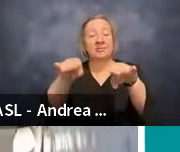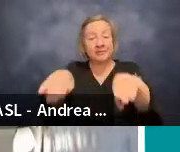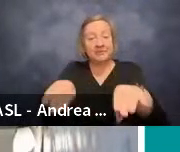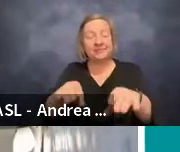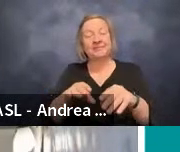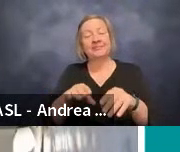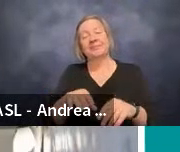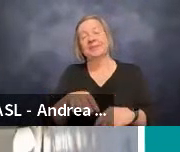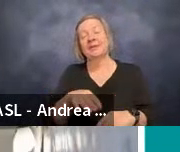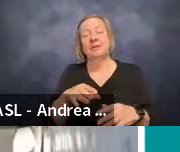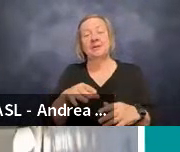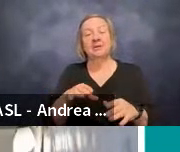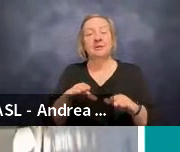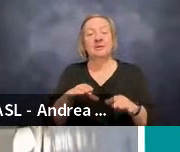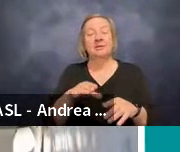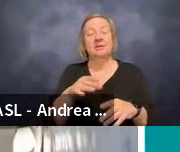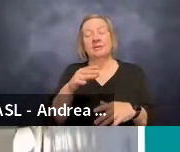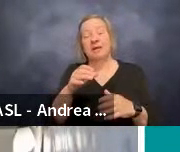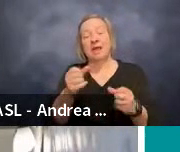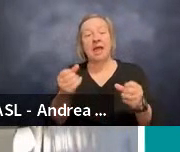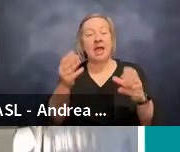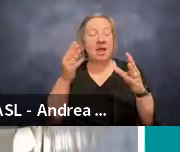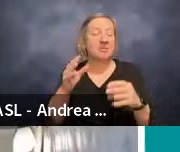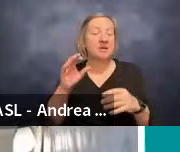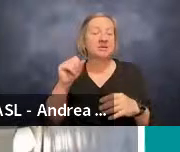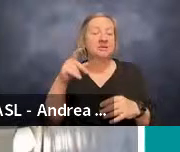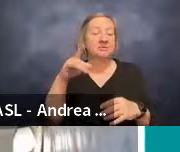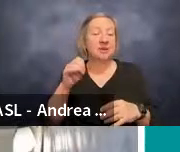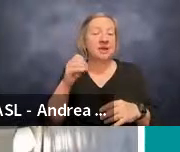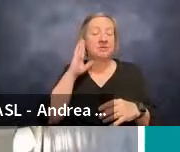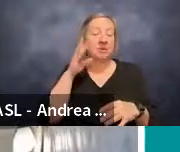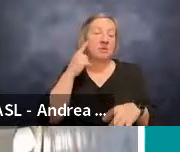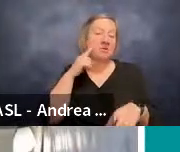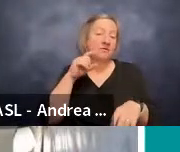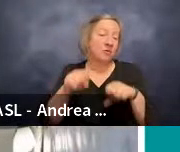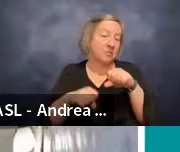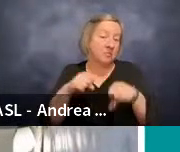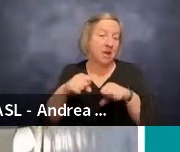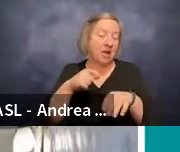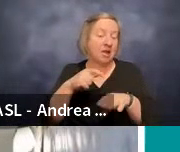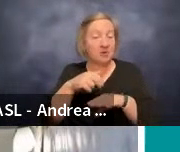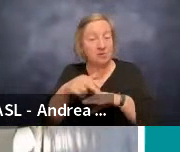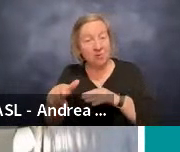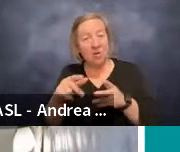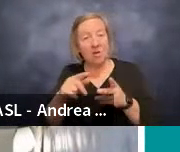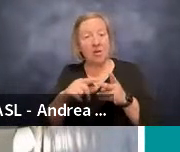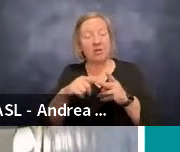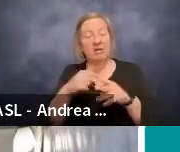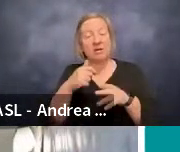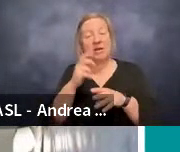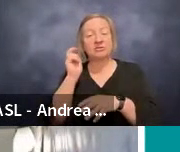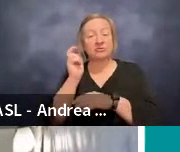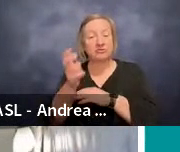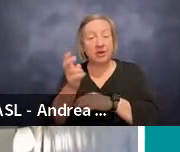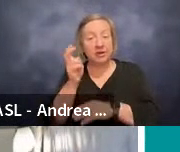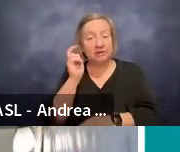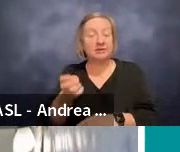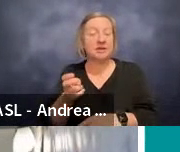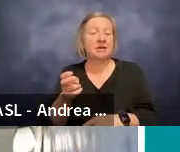will be dedicated to bike, walk, and transit as opposed to the highway mode.